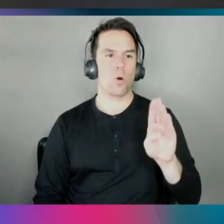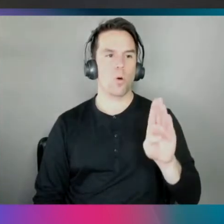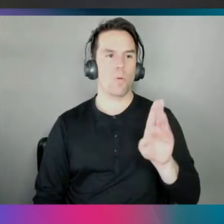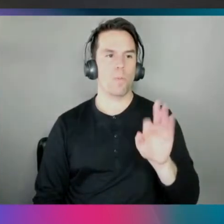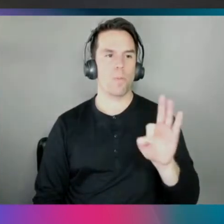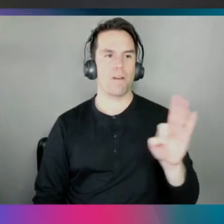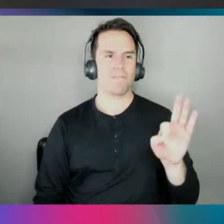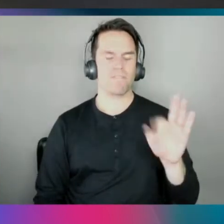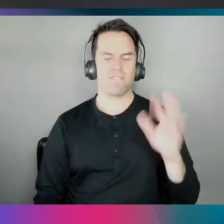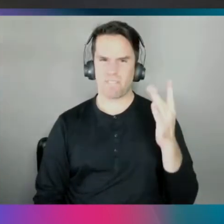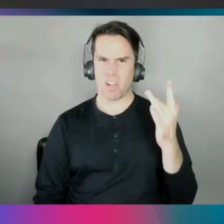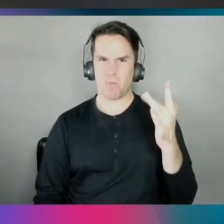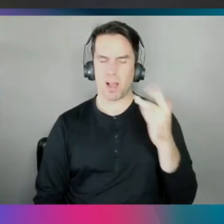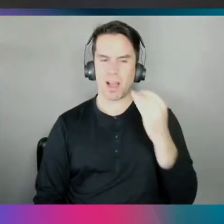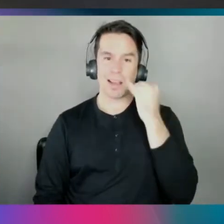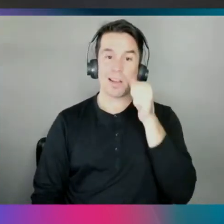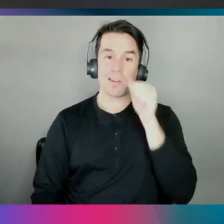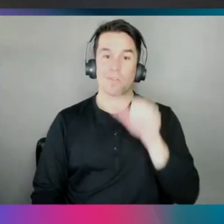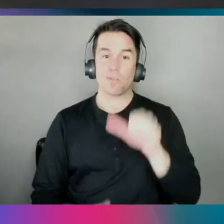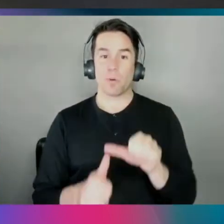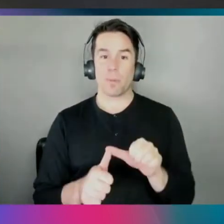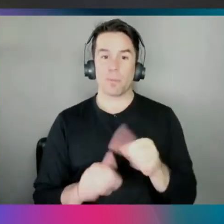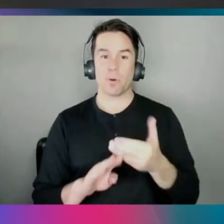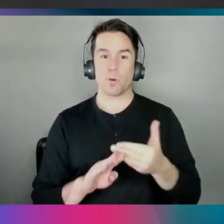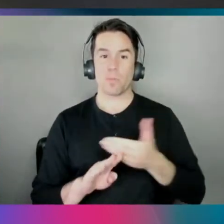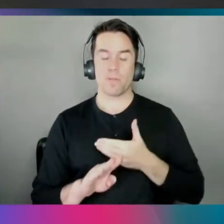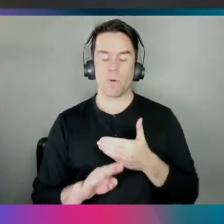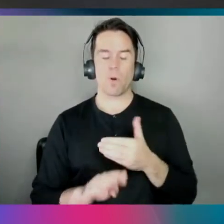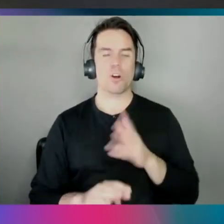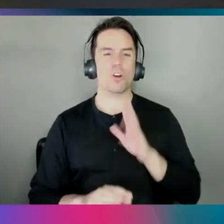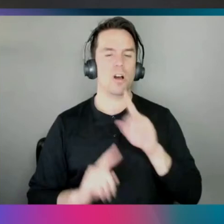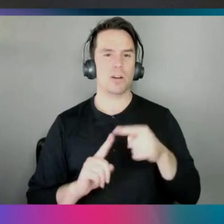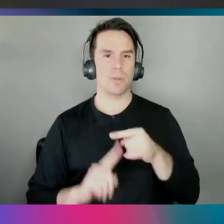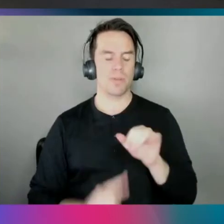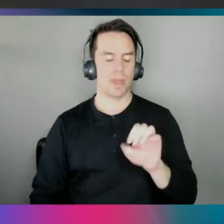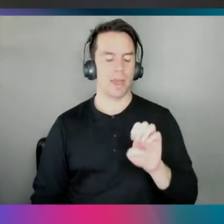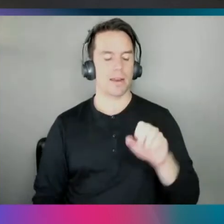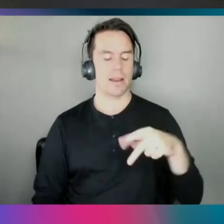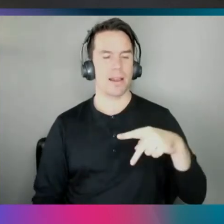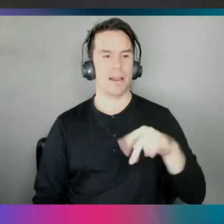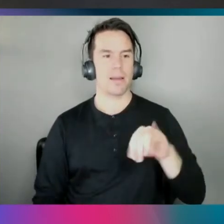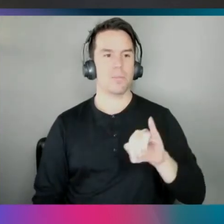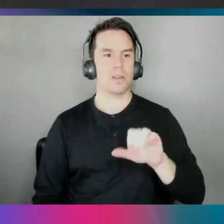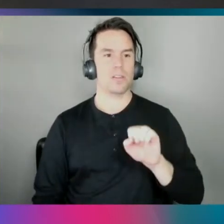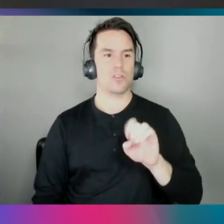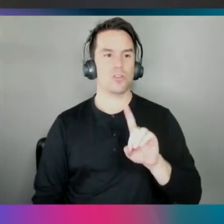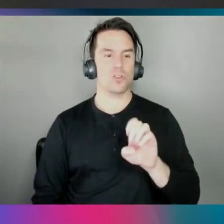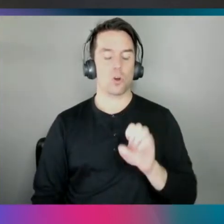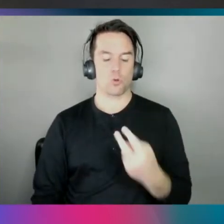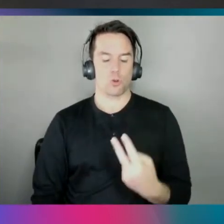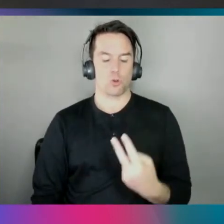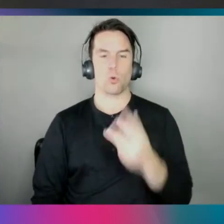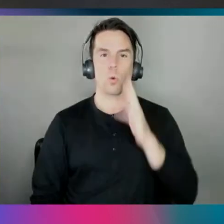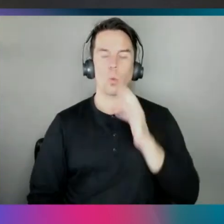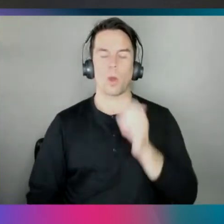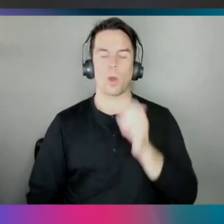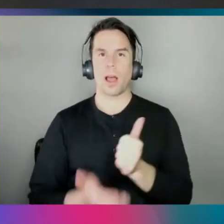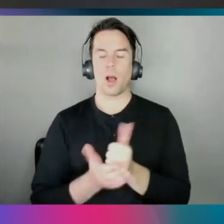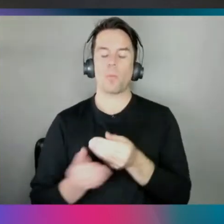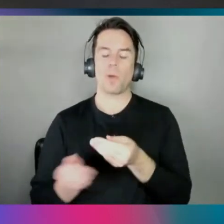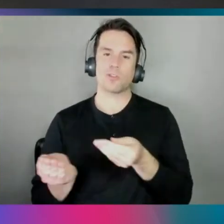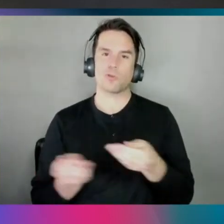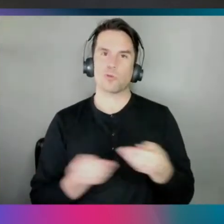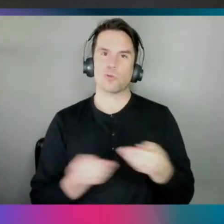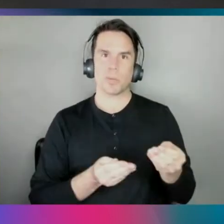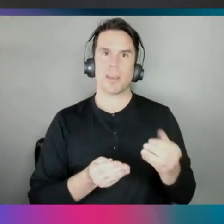protobuf? If you remember, we talked about that, I think in episode 2, Yeah. where we said that that's going to help us basically stream that data in. Got right? it. It's going to help us kind of